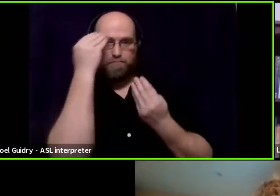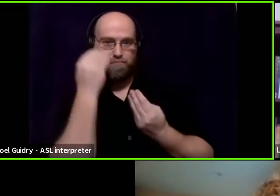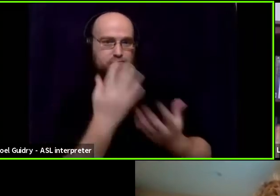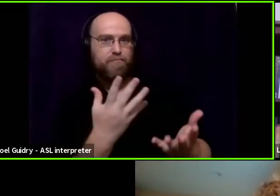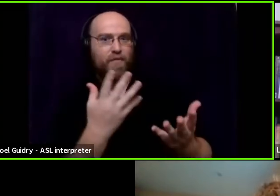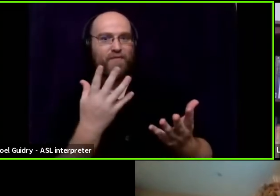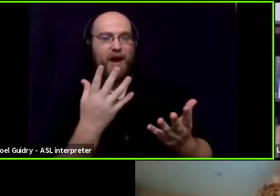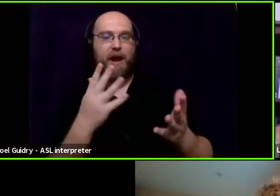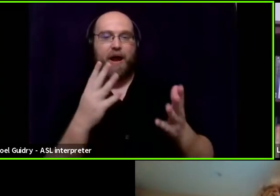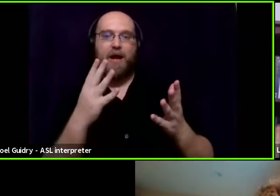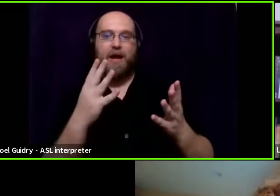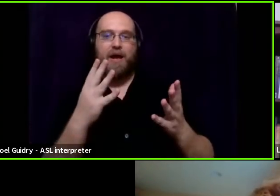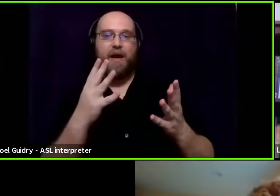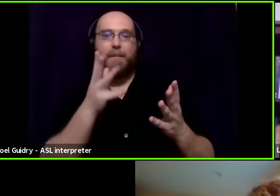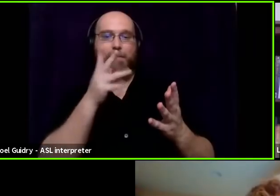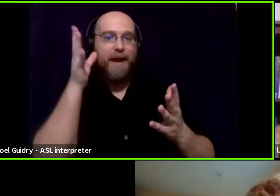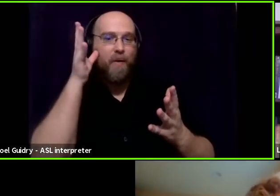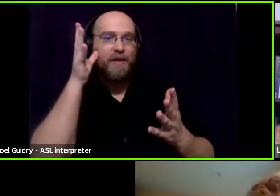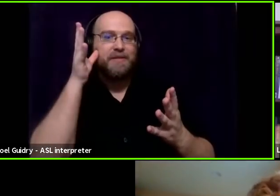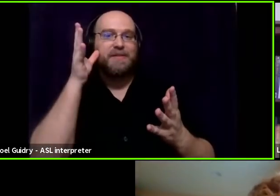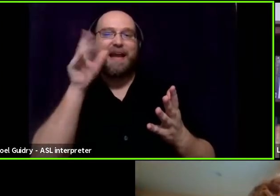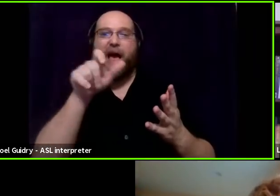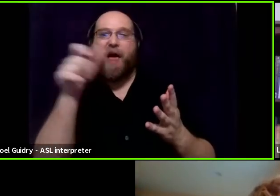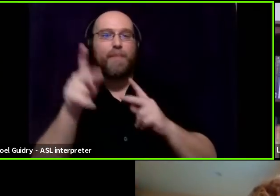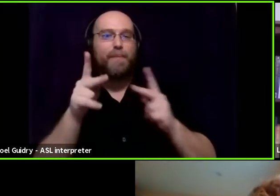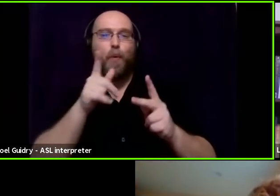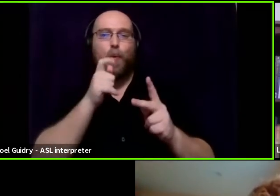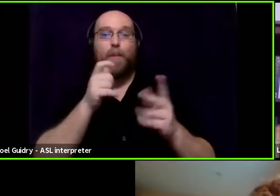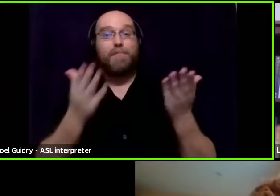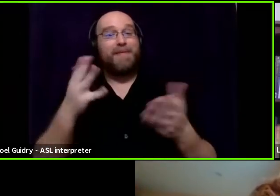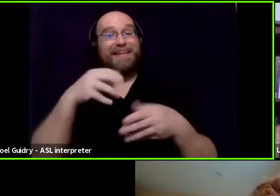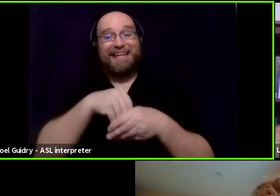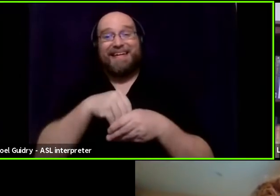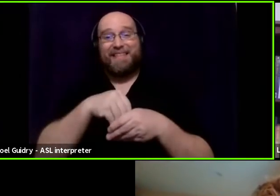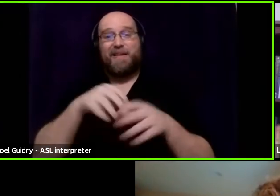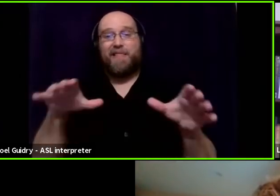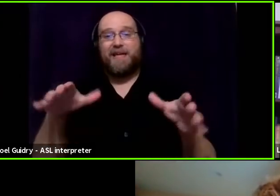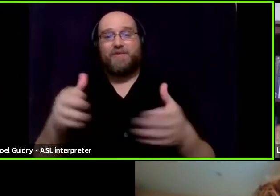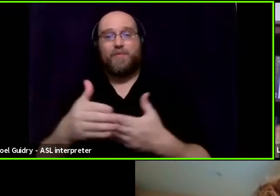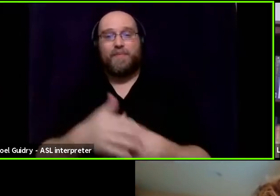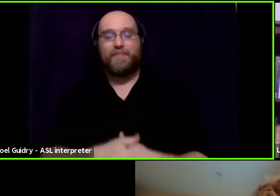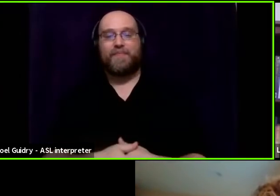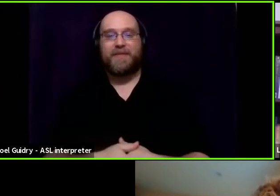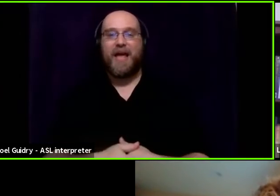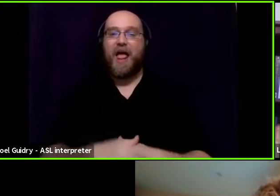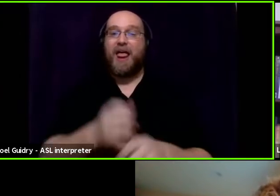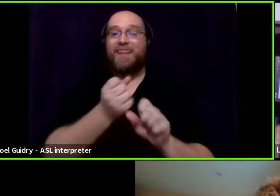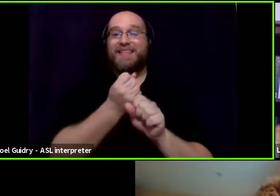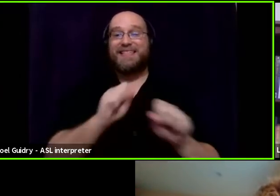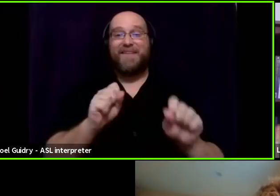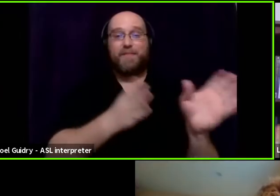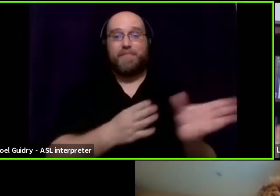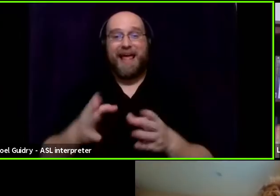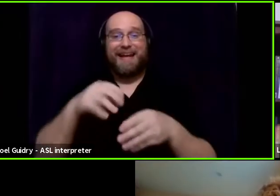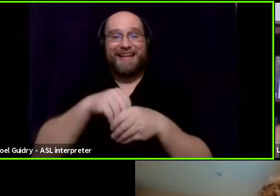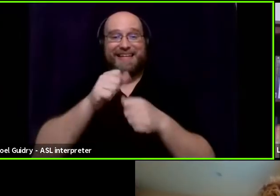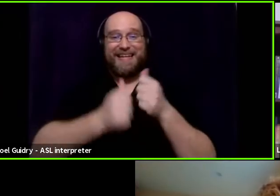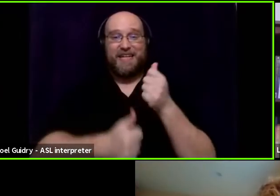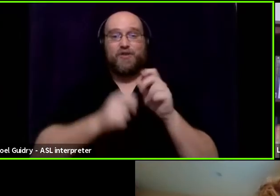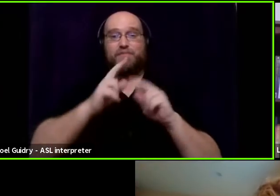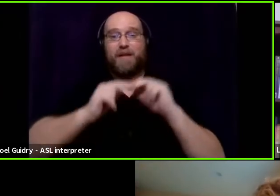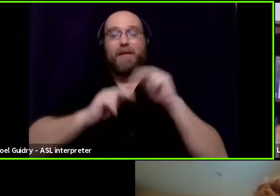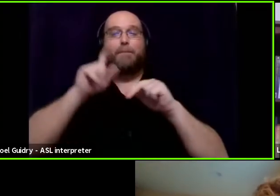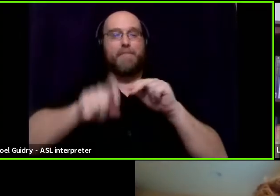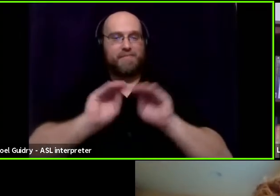the classroom. So again, the safety plan for each building must be clear on this. The process must be